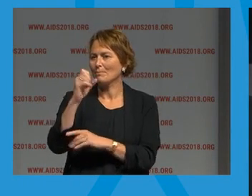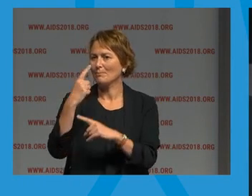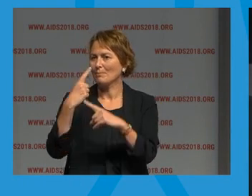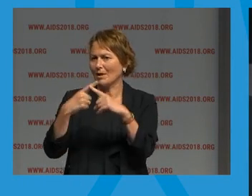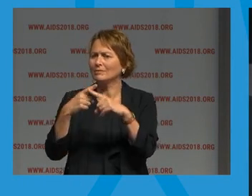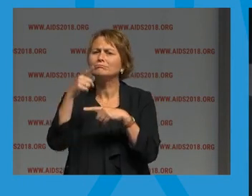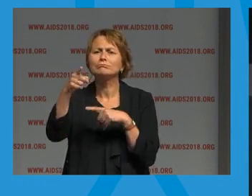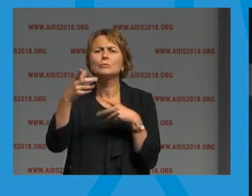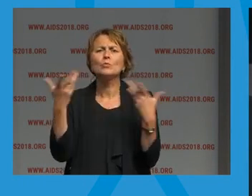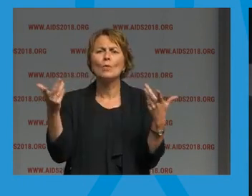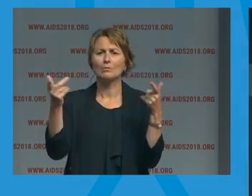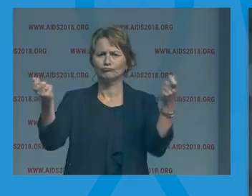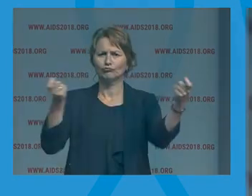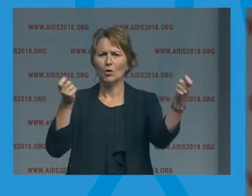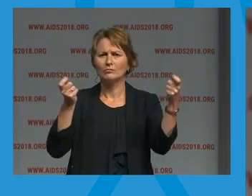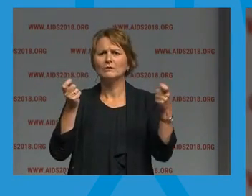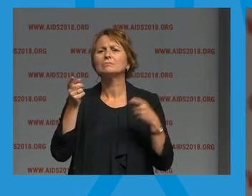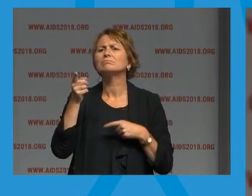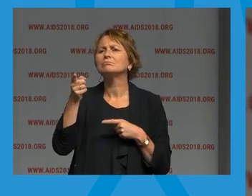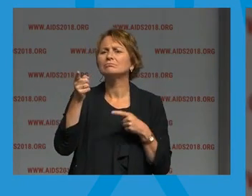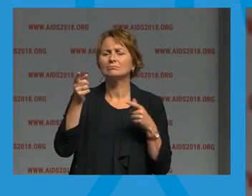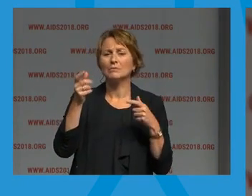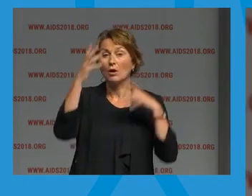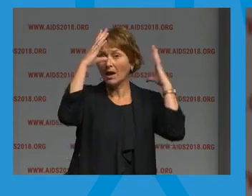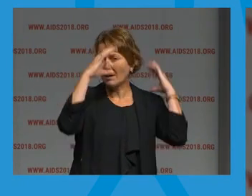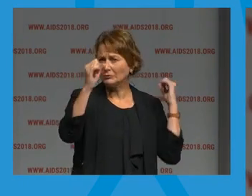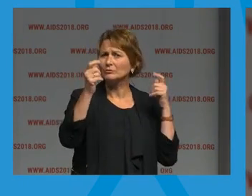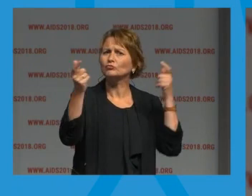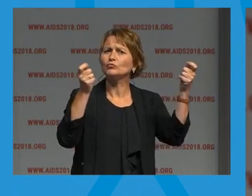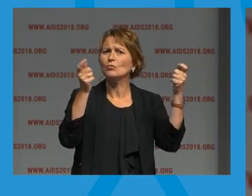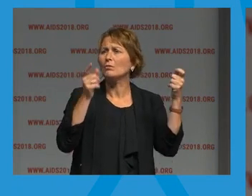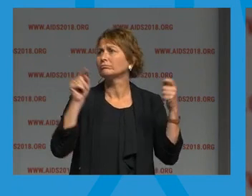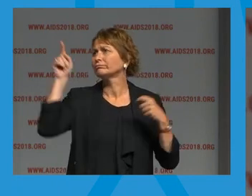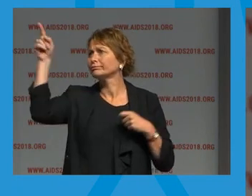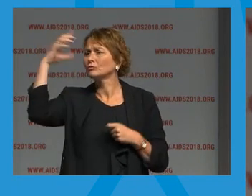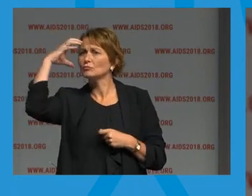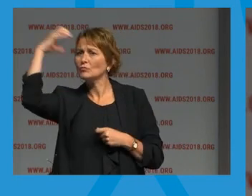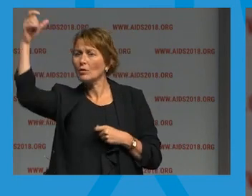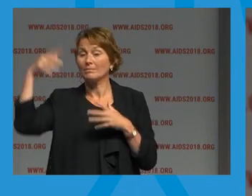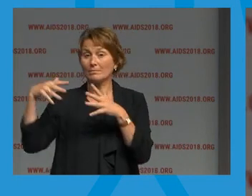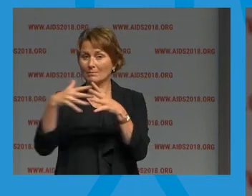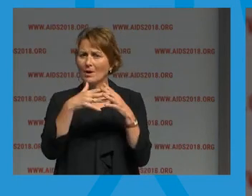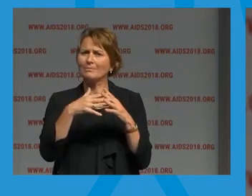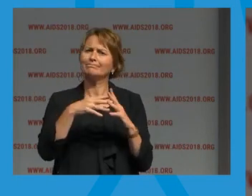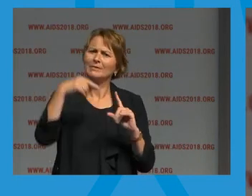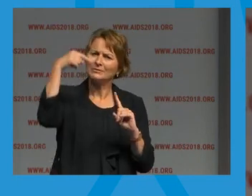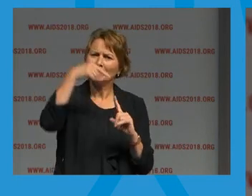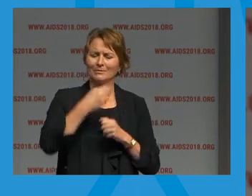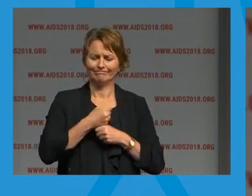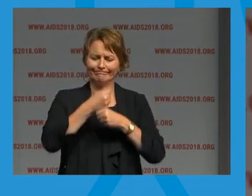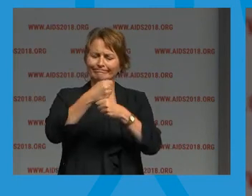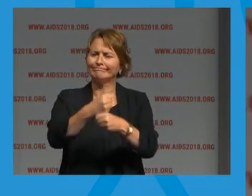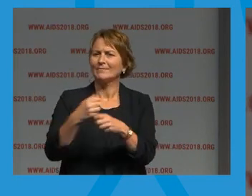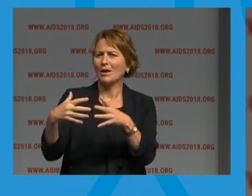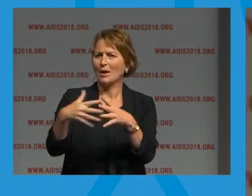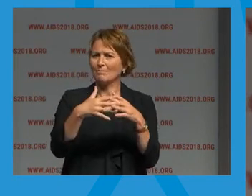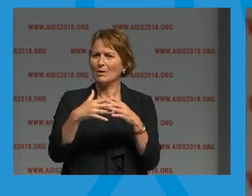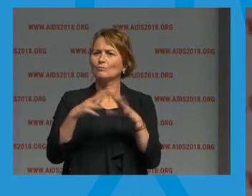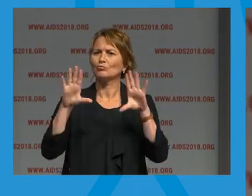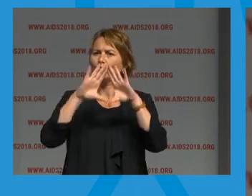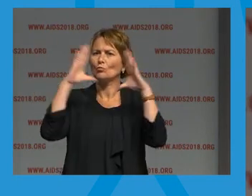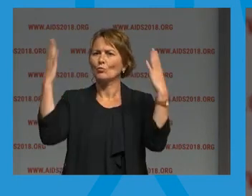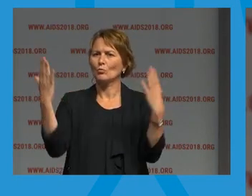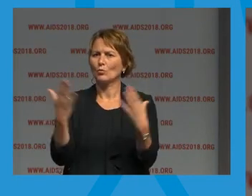of the United States government activities to combat HIV/AIDS and the U.S. Special Representative for Global Health